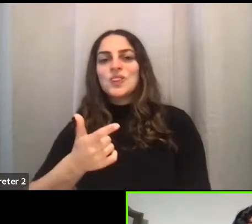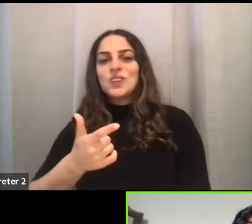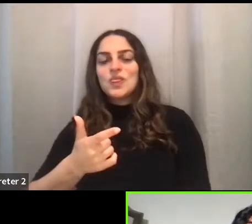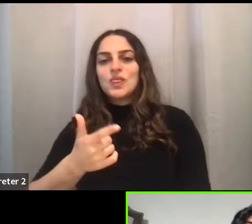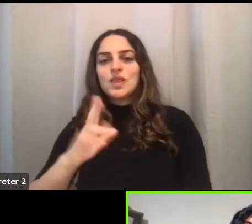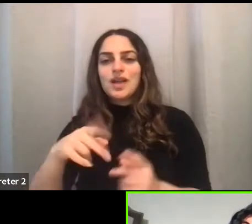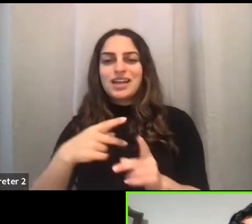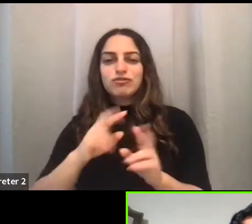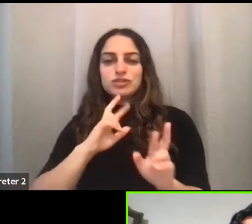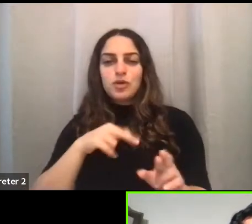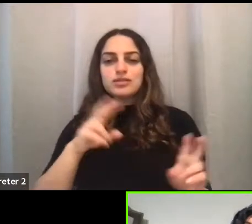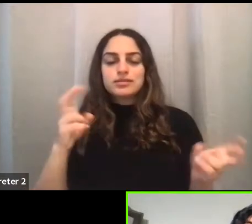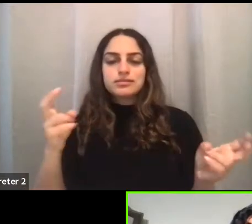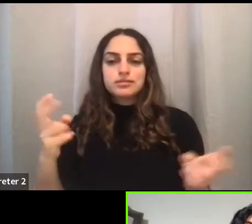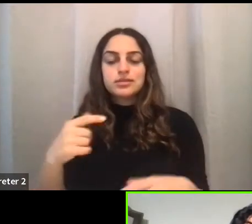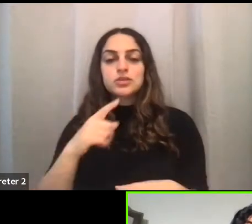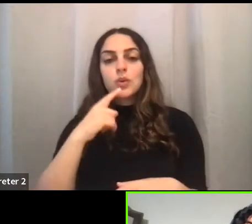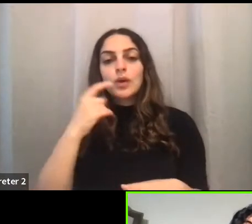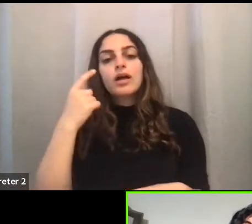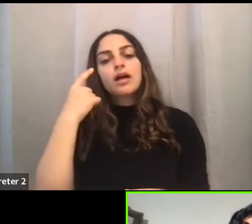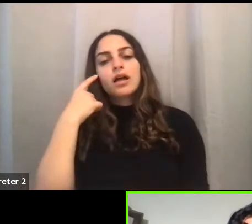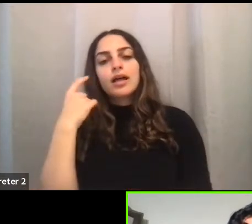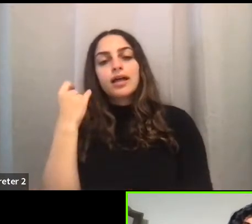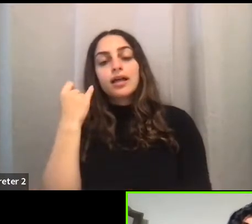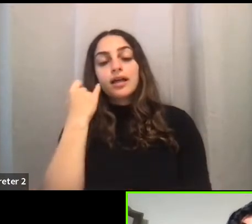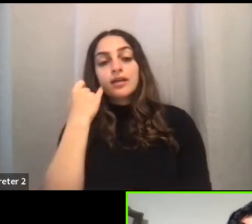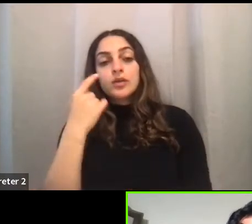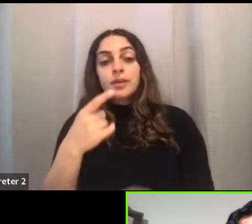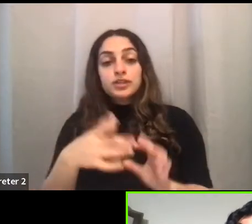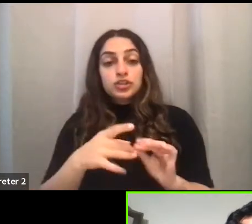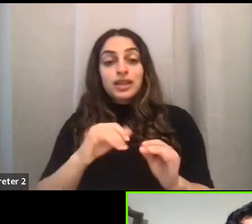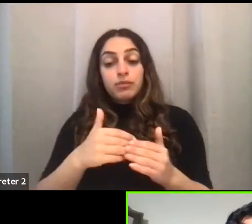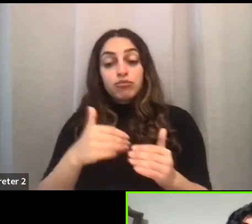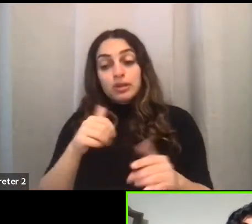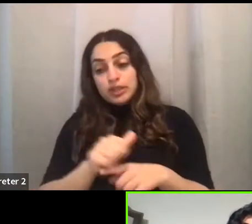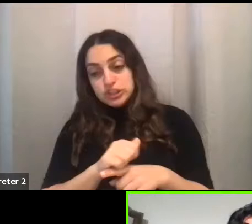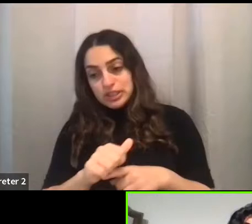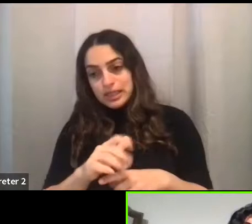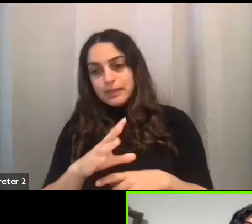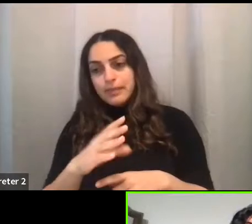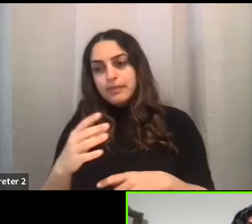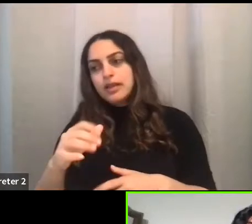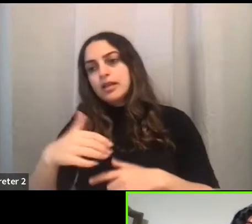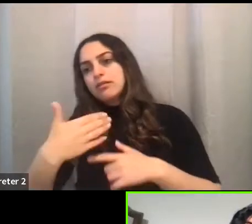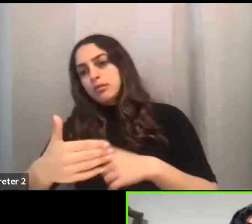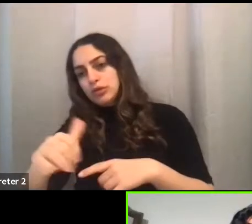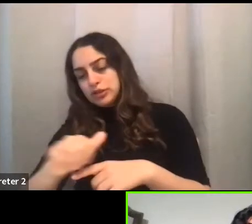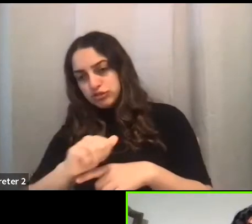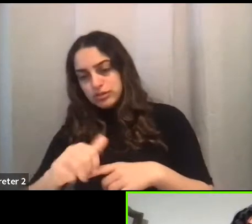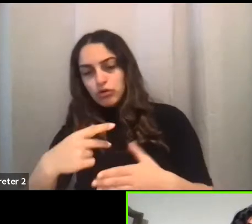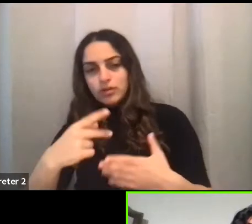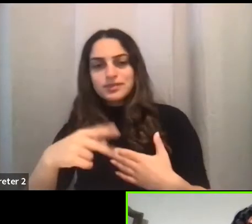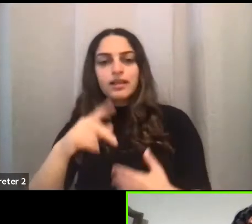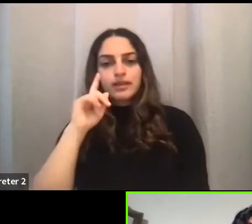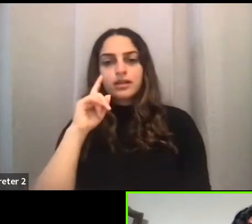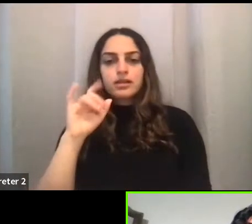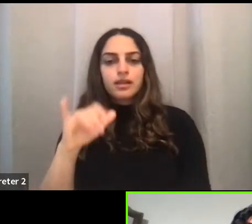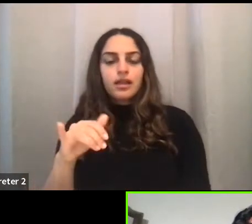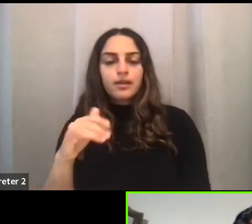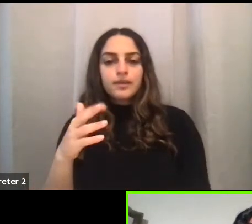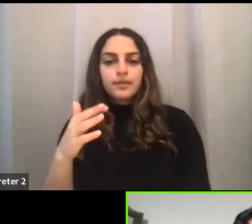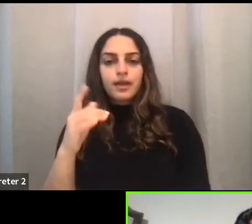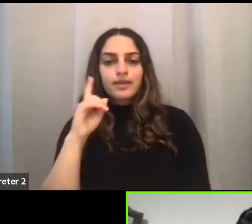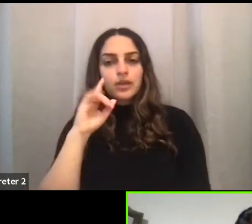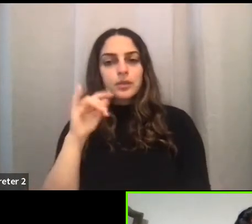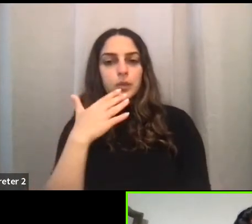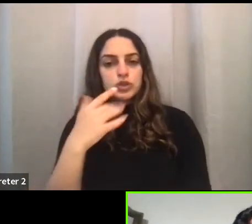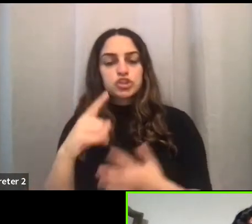response and i think you were mentioning you know like pre-apprenticeship and apprenticeship programs and i think um that would be a a really great